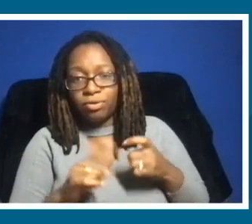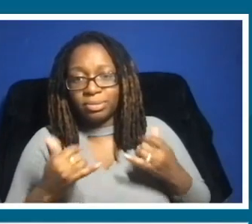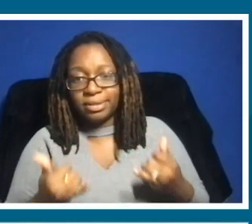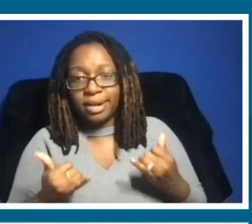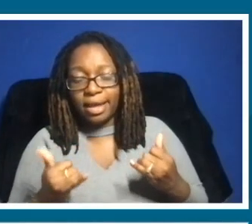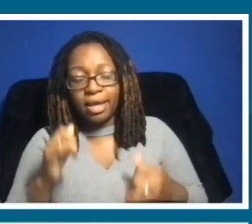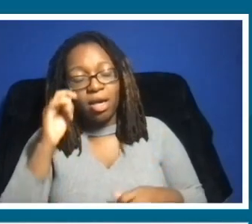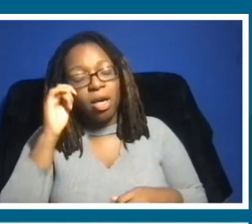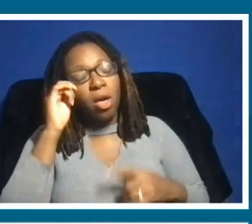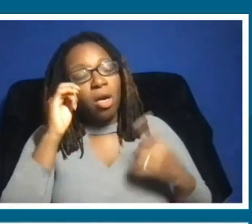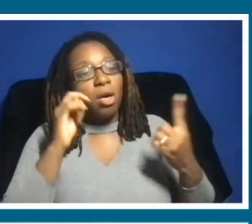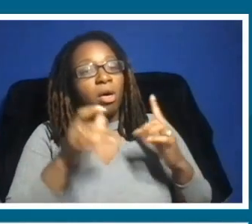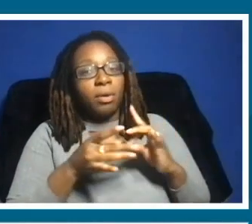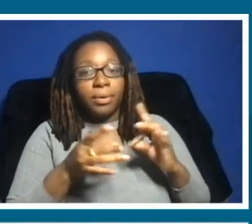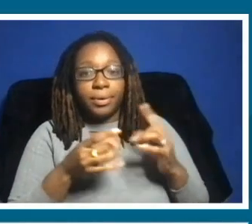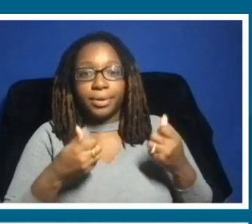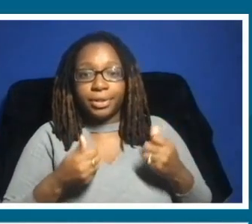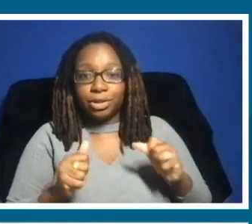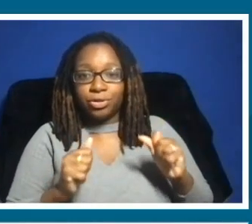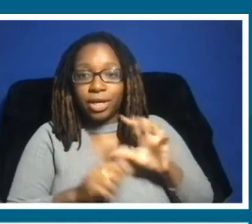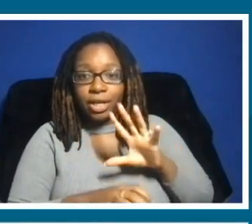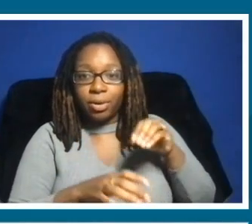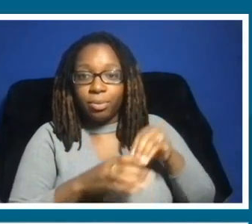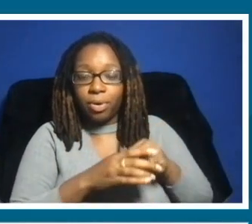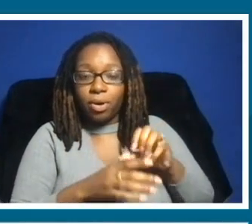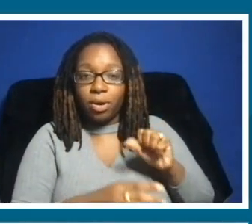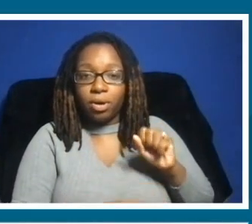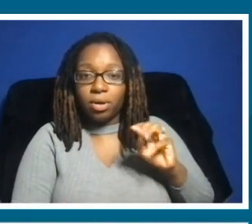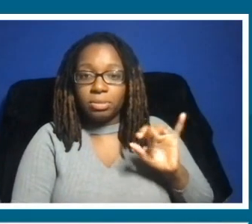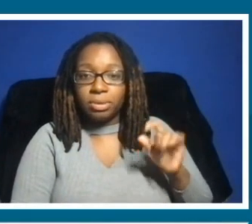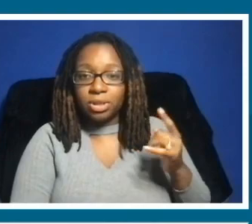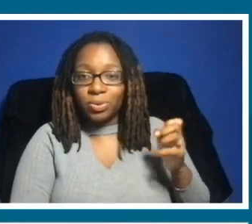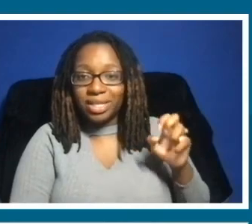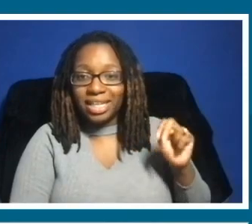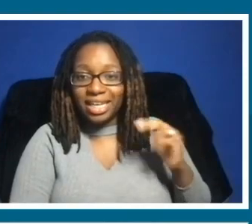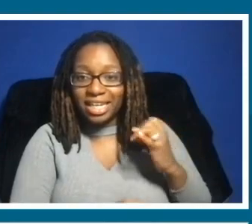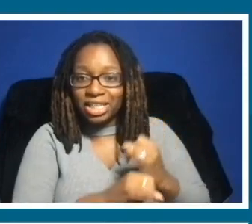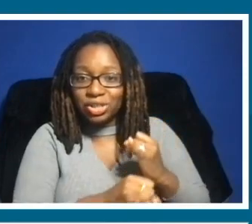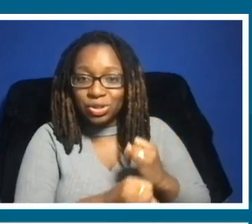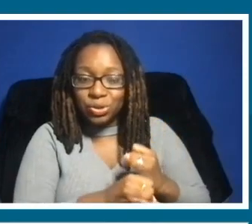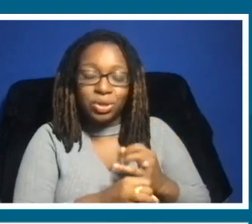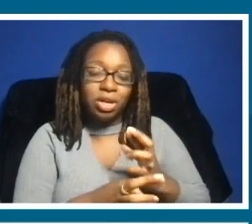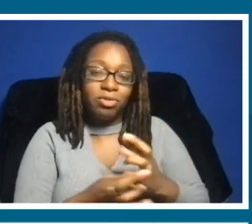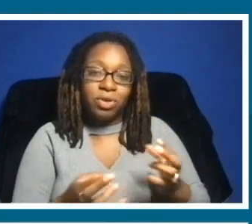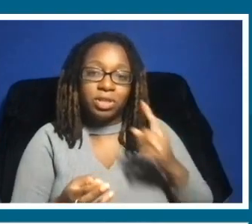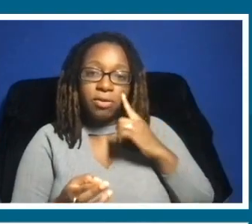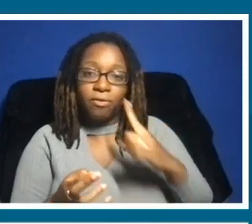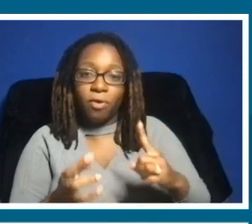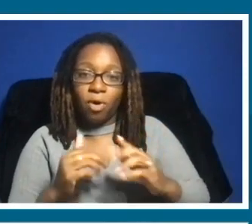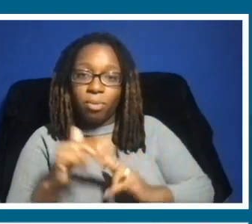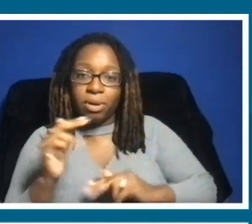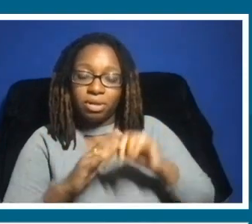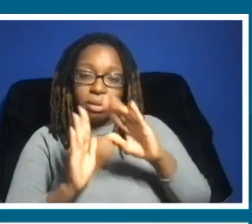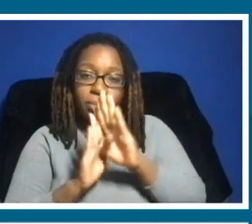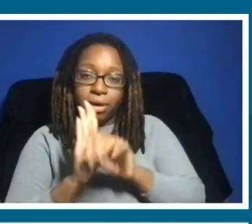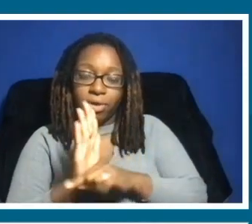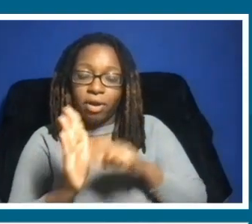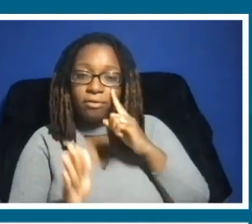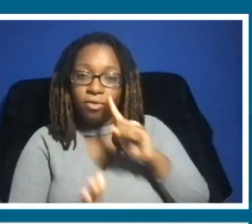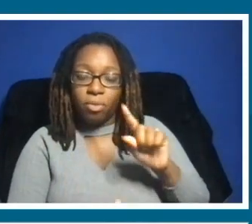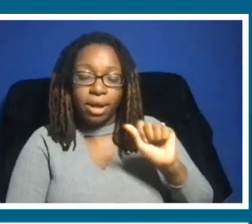Someone said, trying to integrate the Smithsonian Institute, hey, resources for building background in my API-centered